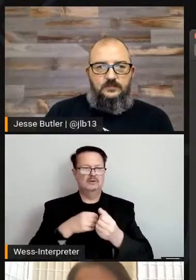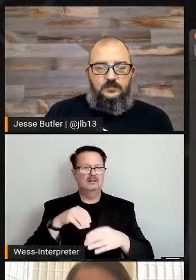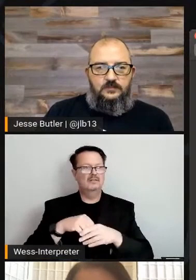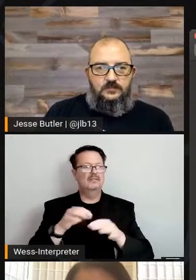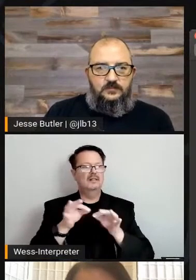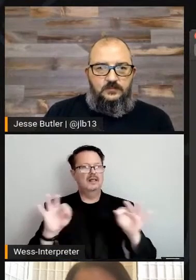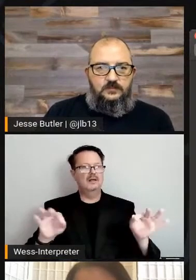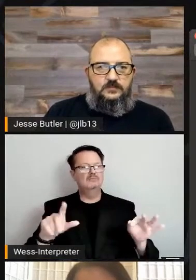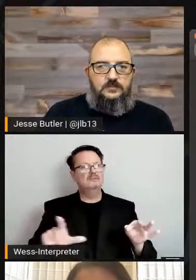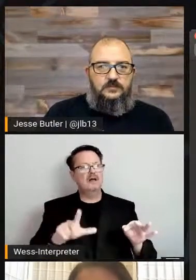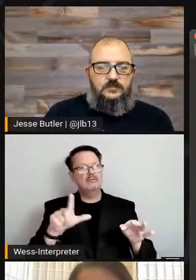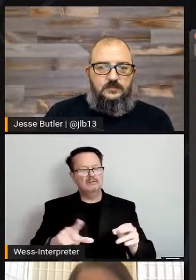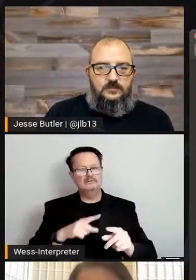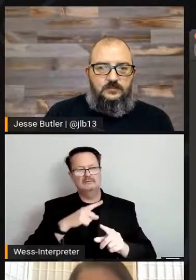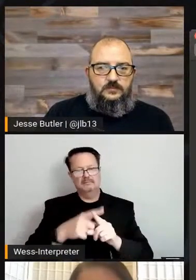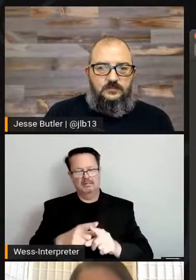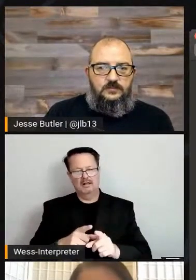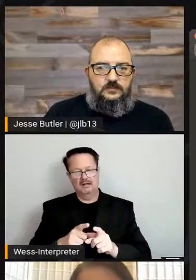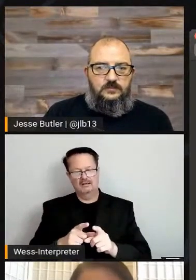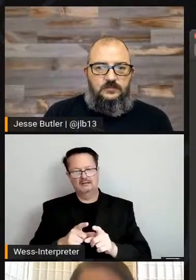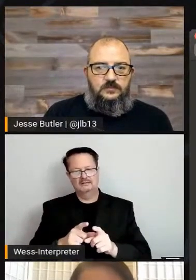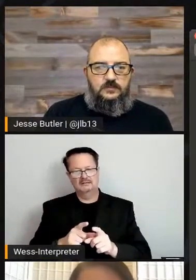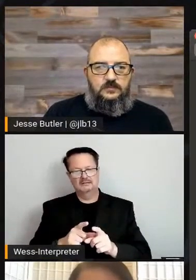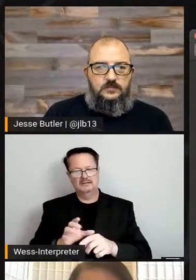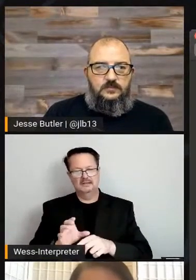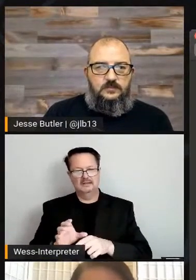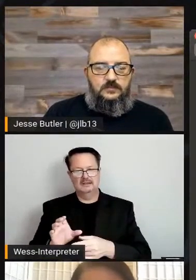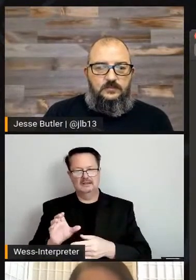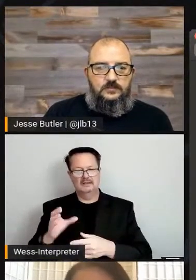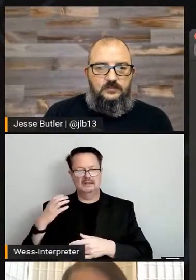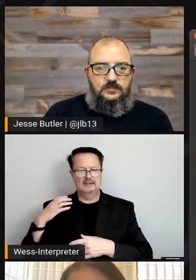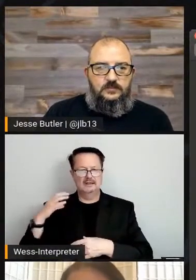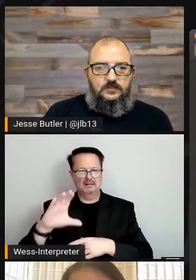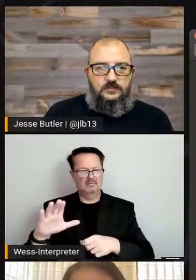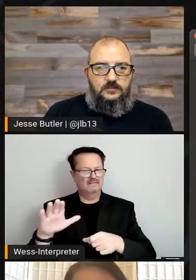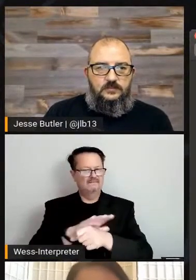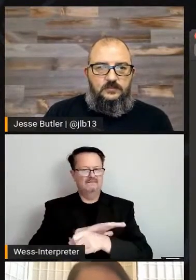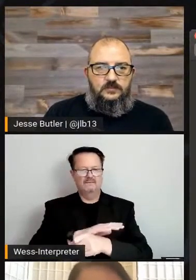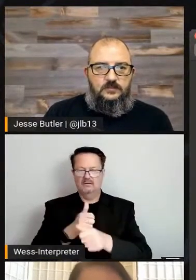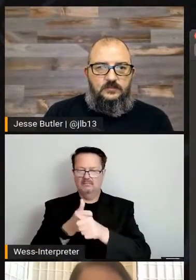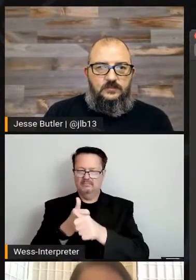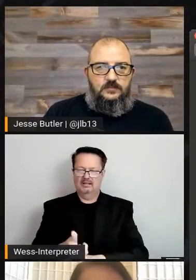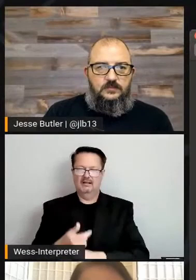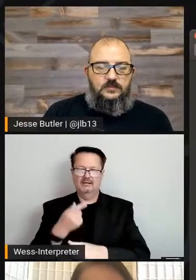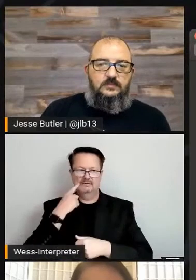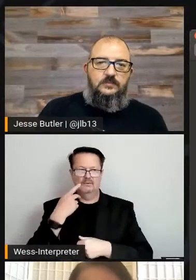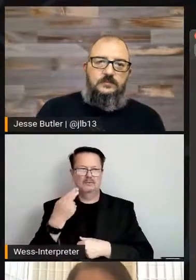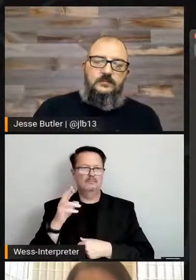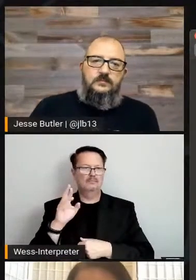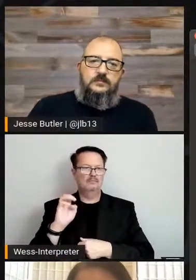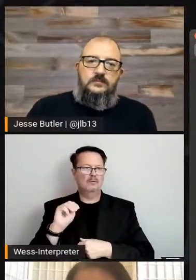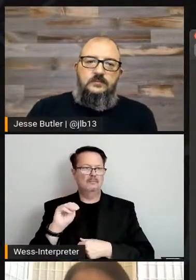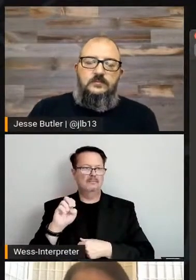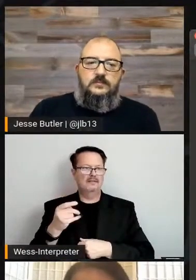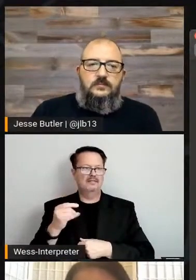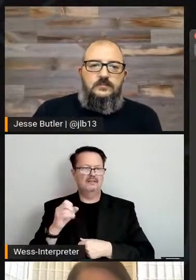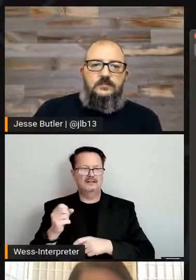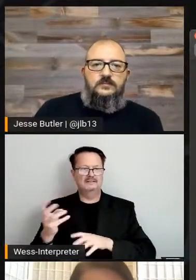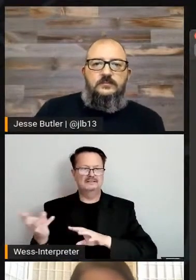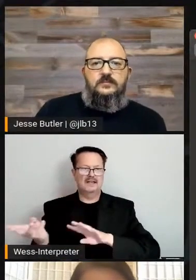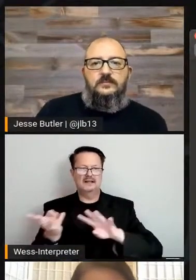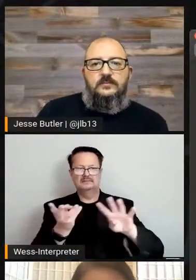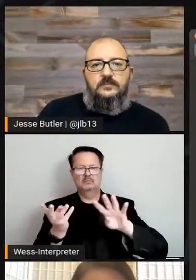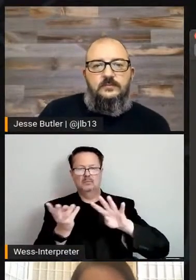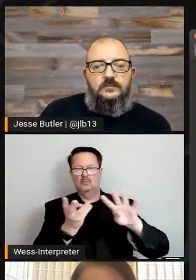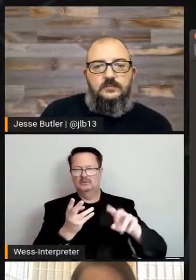as enabling full compliance for the Prometheus remote write exporter, which is used